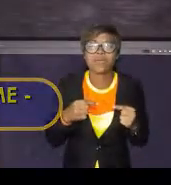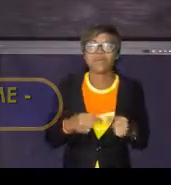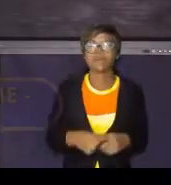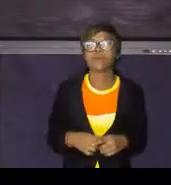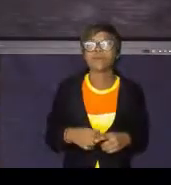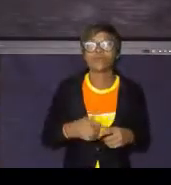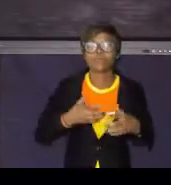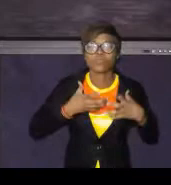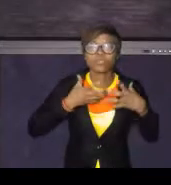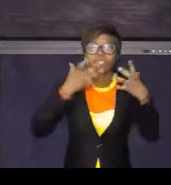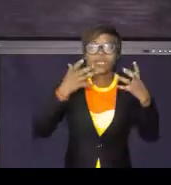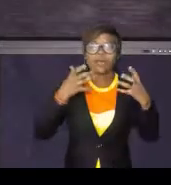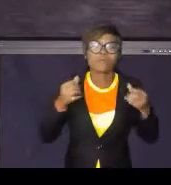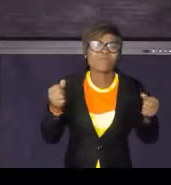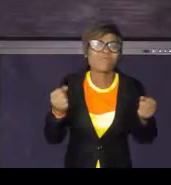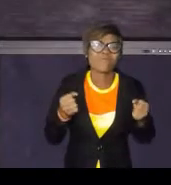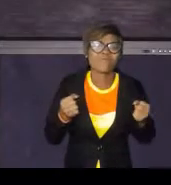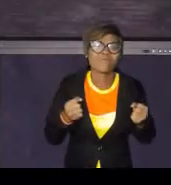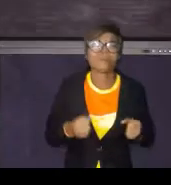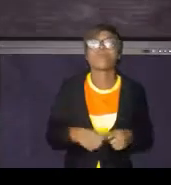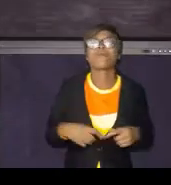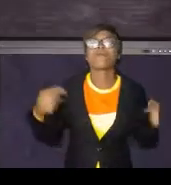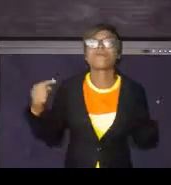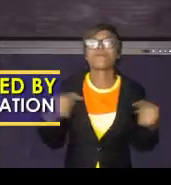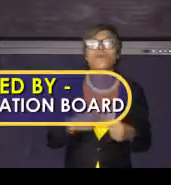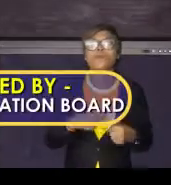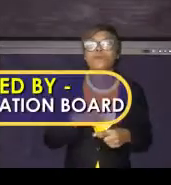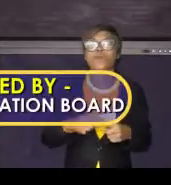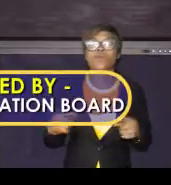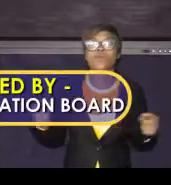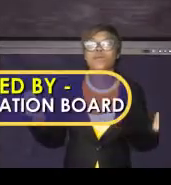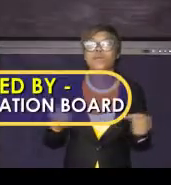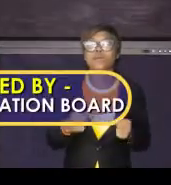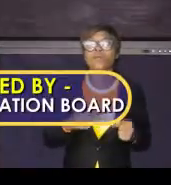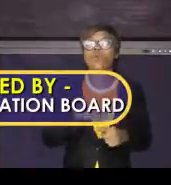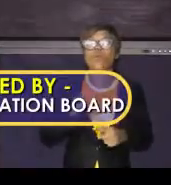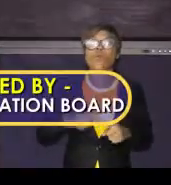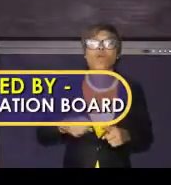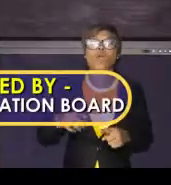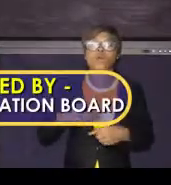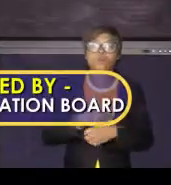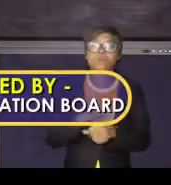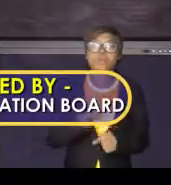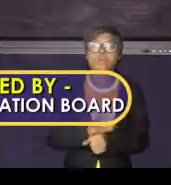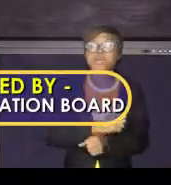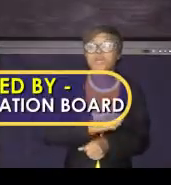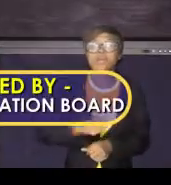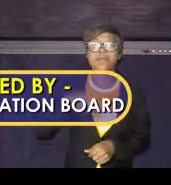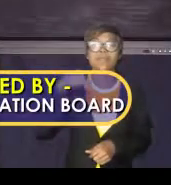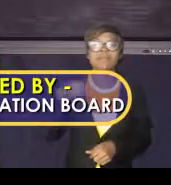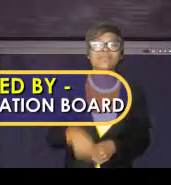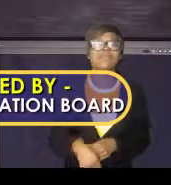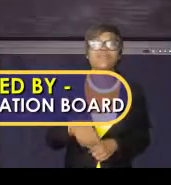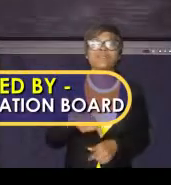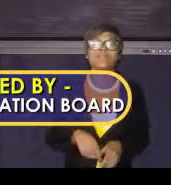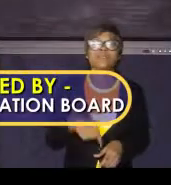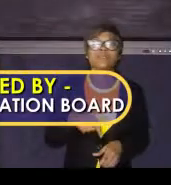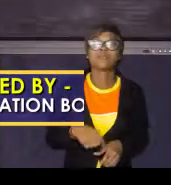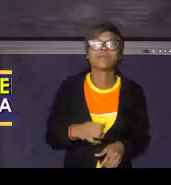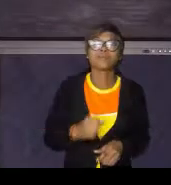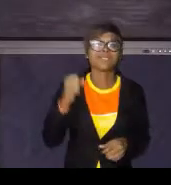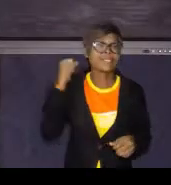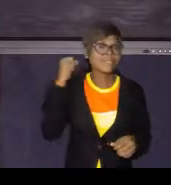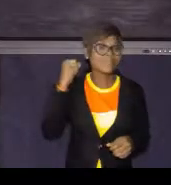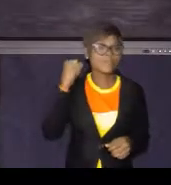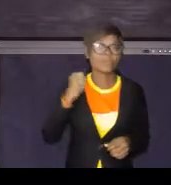You are in pain. That is groaning. You groan when you make a deep sound when you are